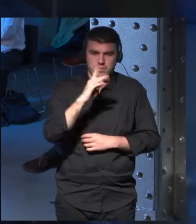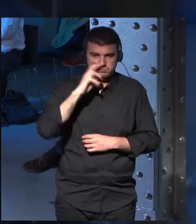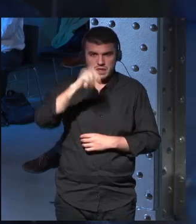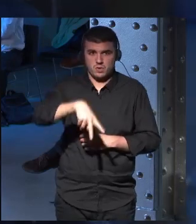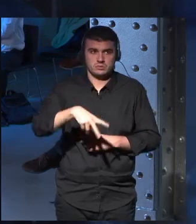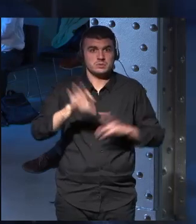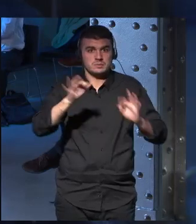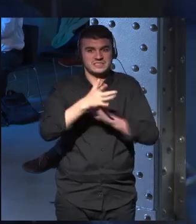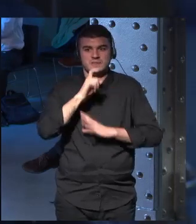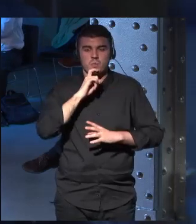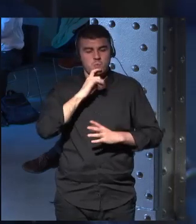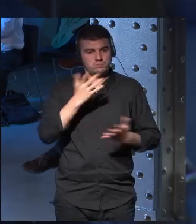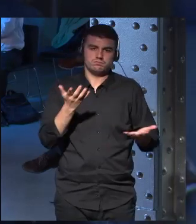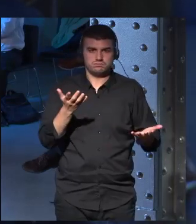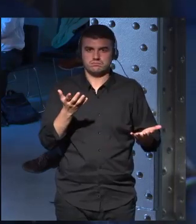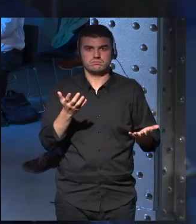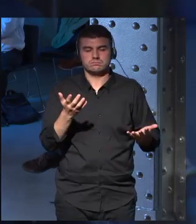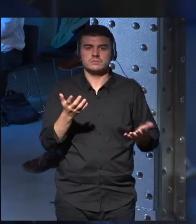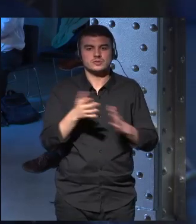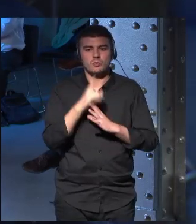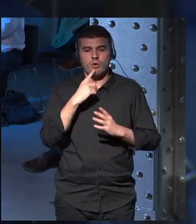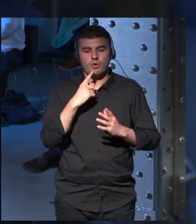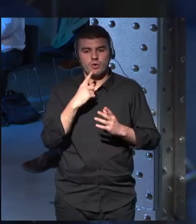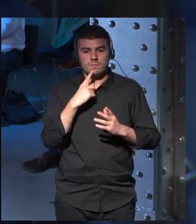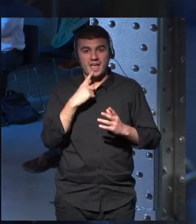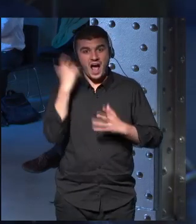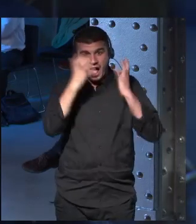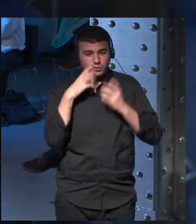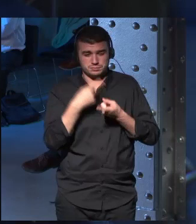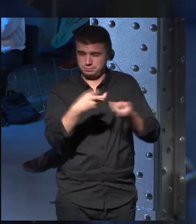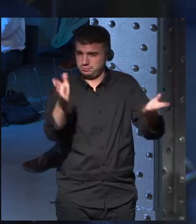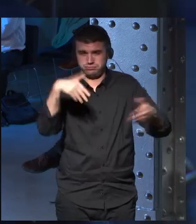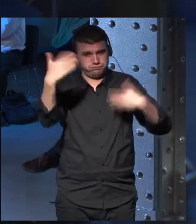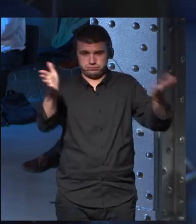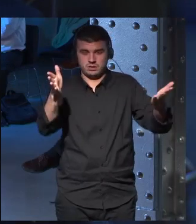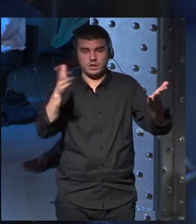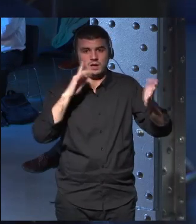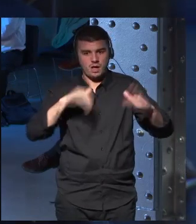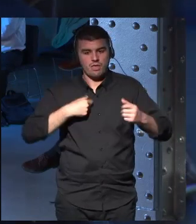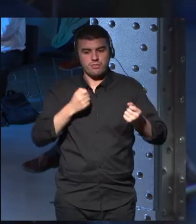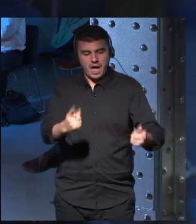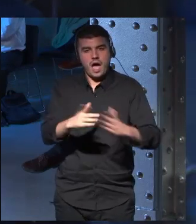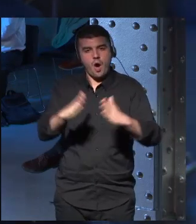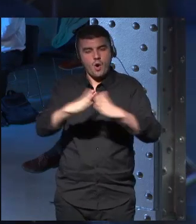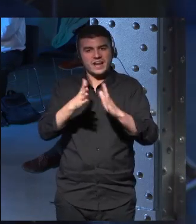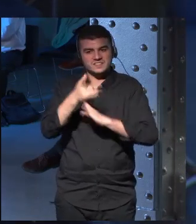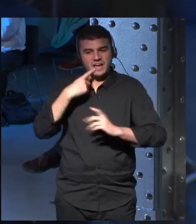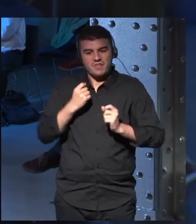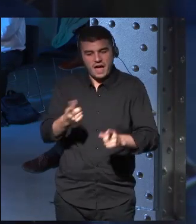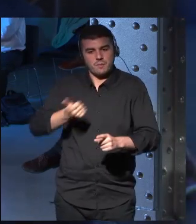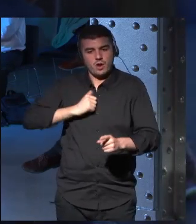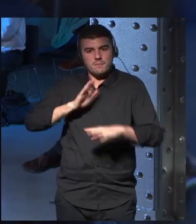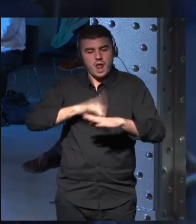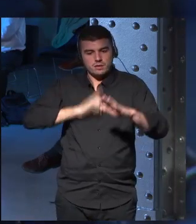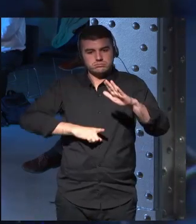allowing them to breed in an uncontrolled way, Elizabeth is upsetting an ecological